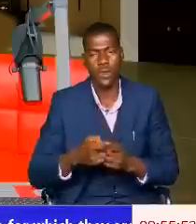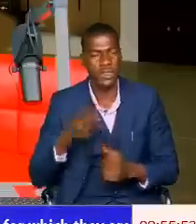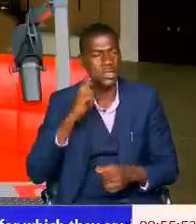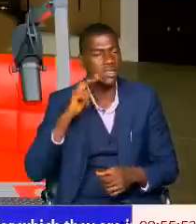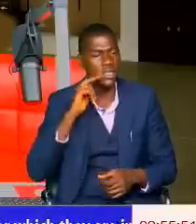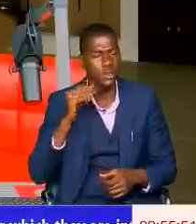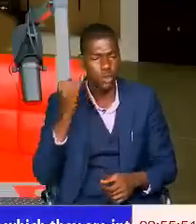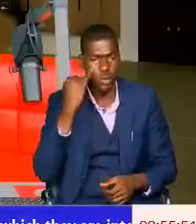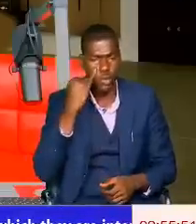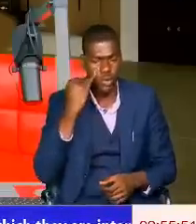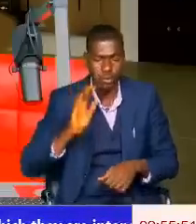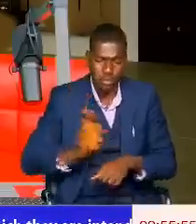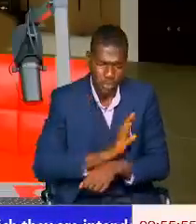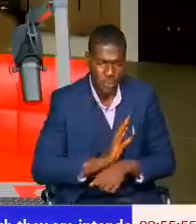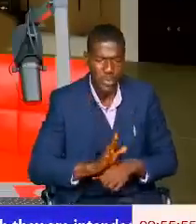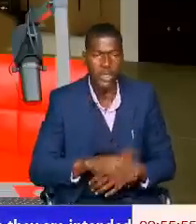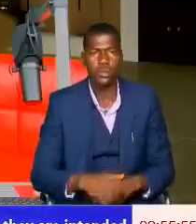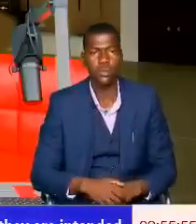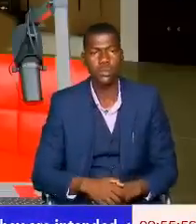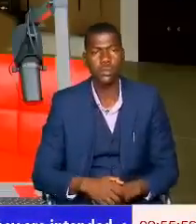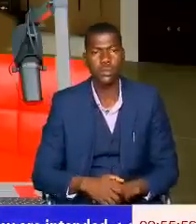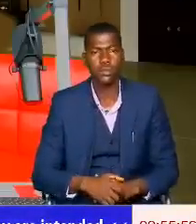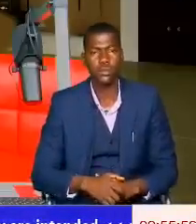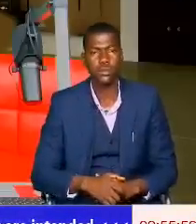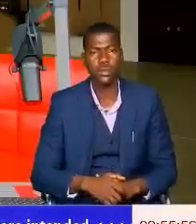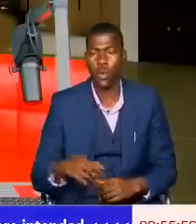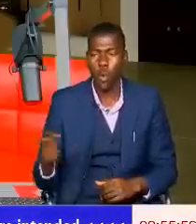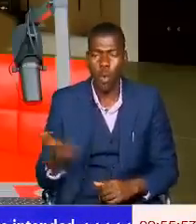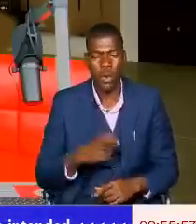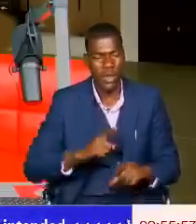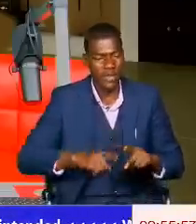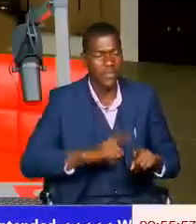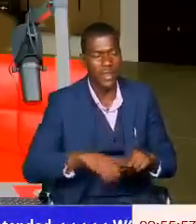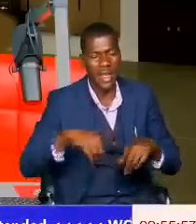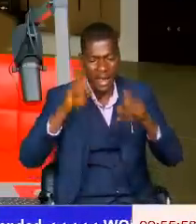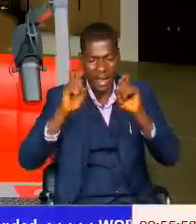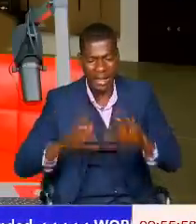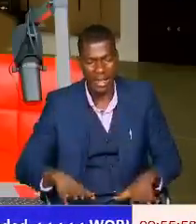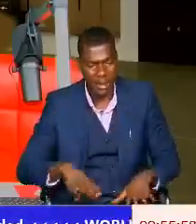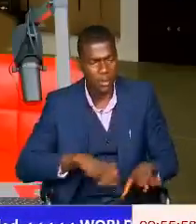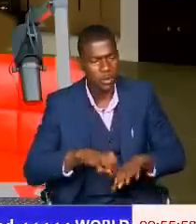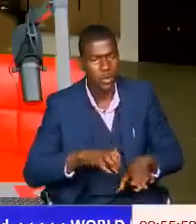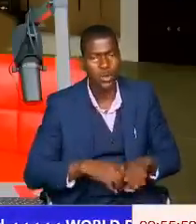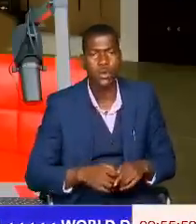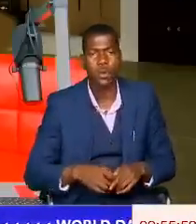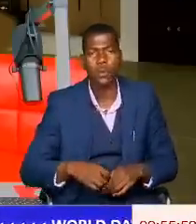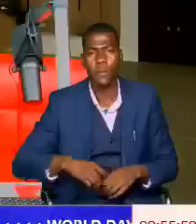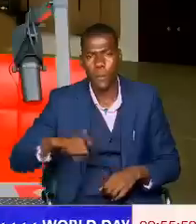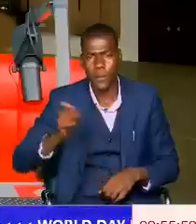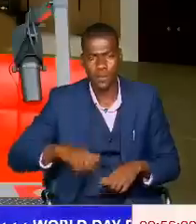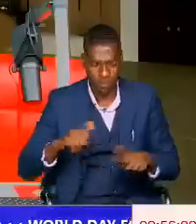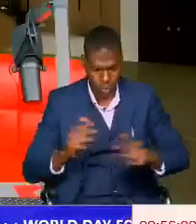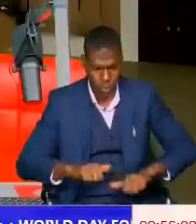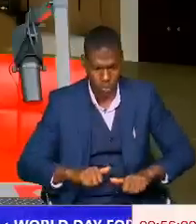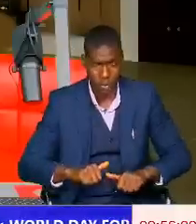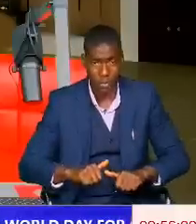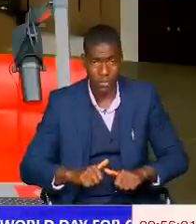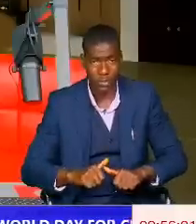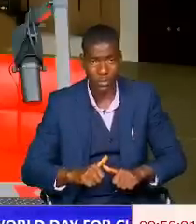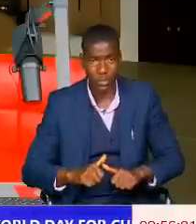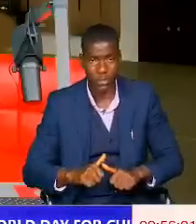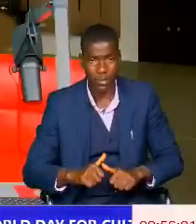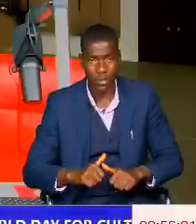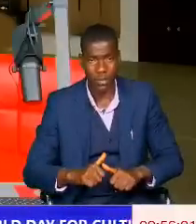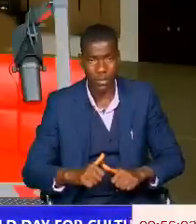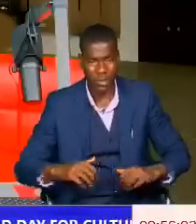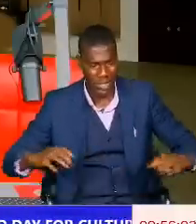All this exam where then they do, all this computer exam, all these transactions where then they do, they suppose they